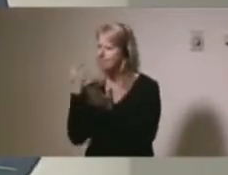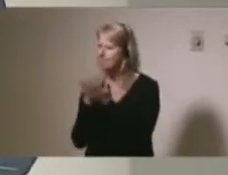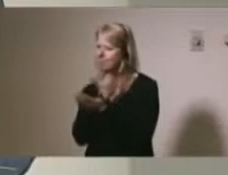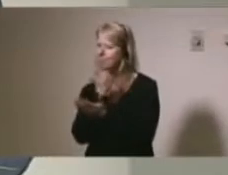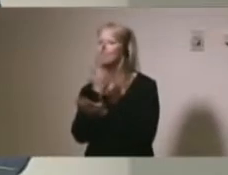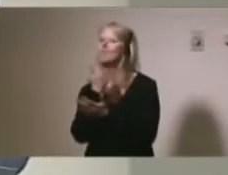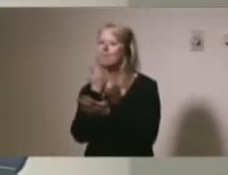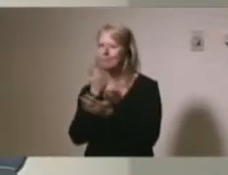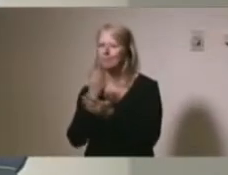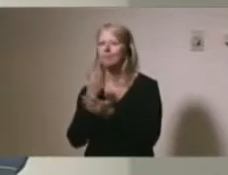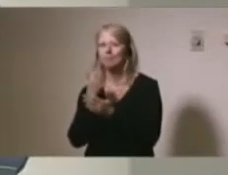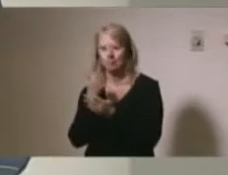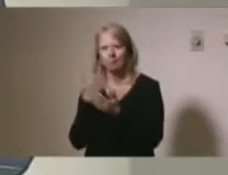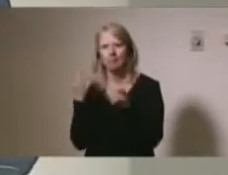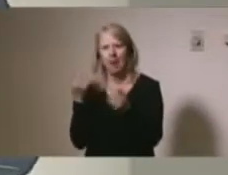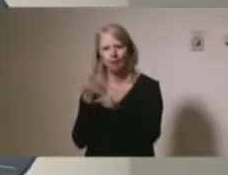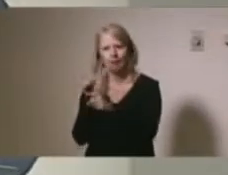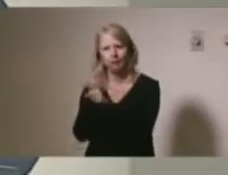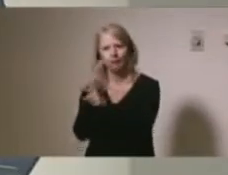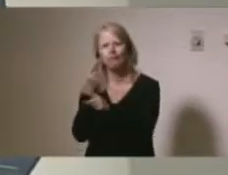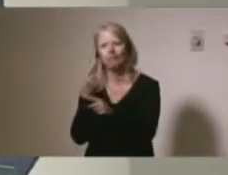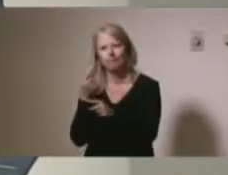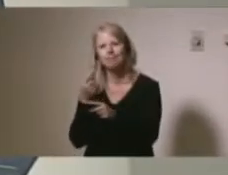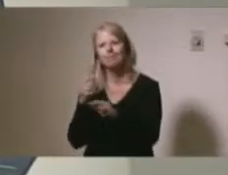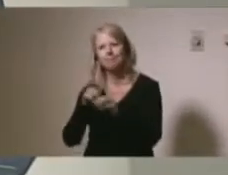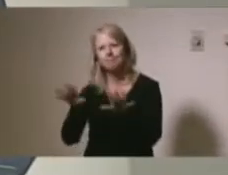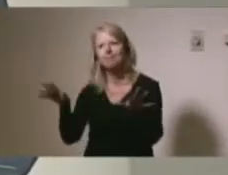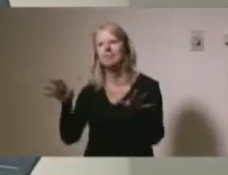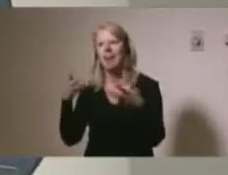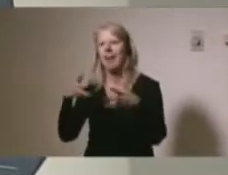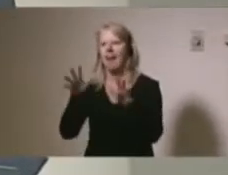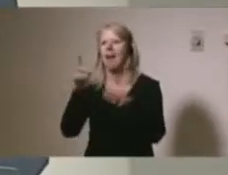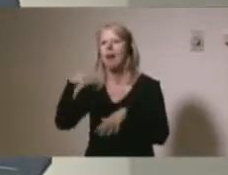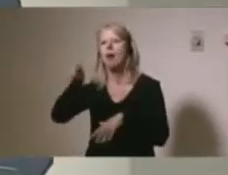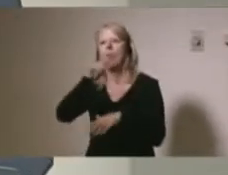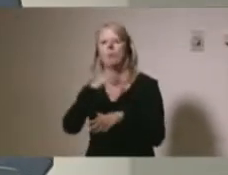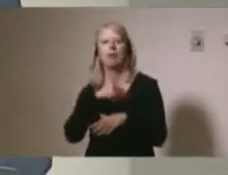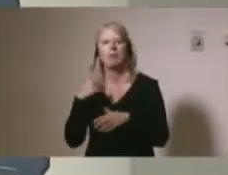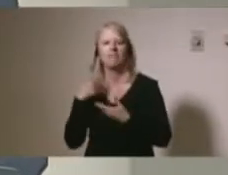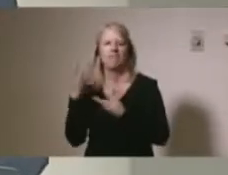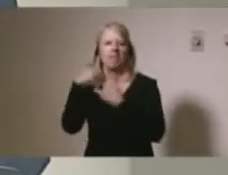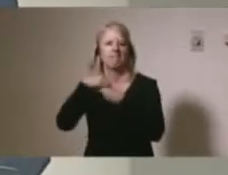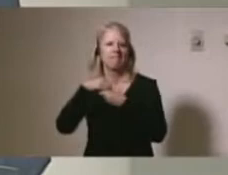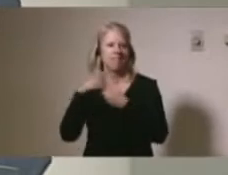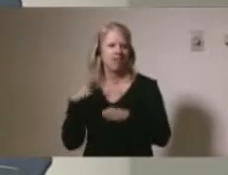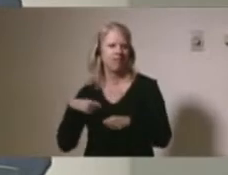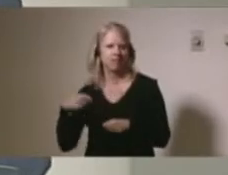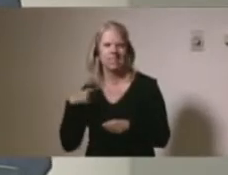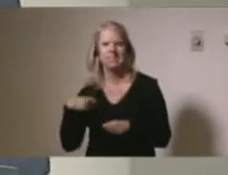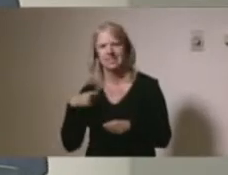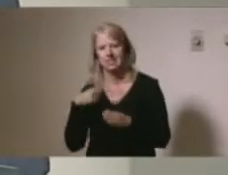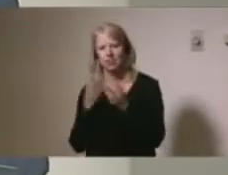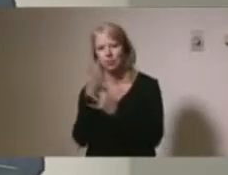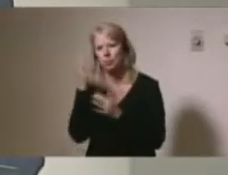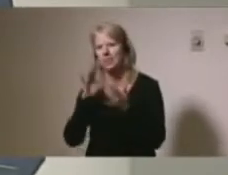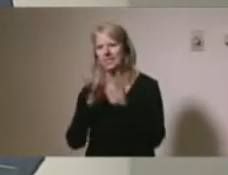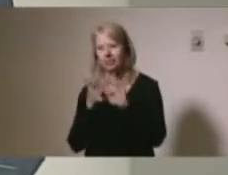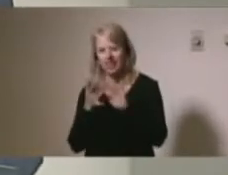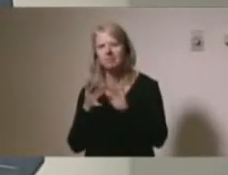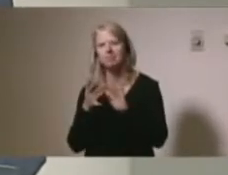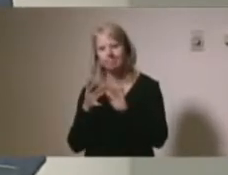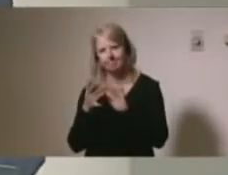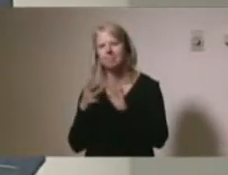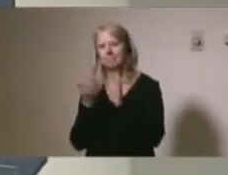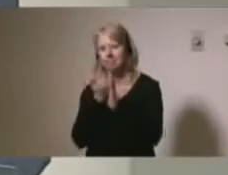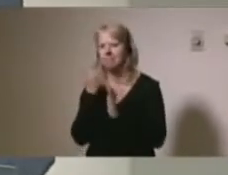properly. And allowing our members to share in this conference over the internet is a proper